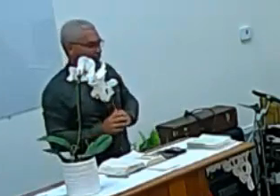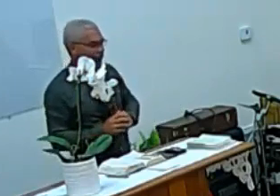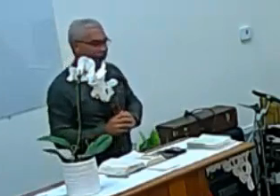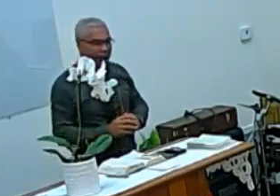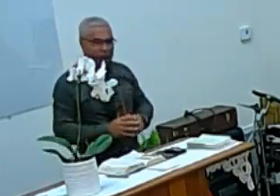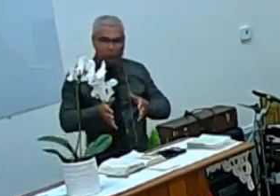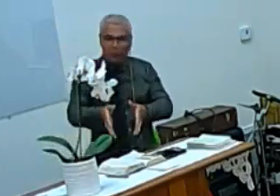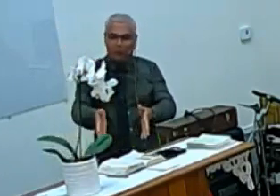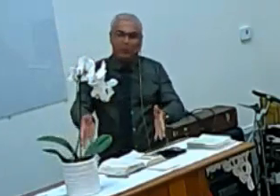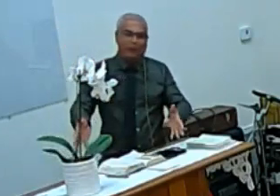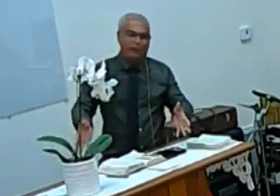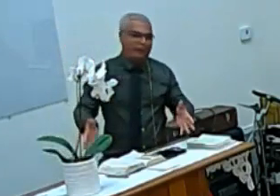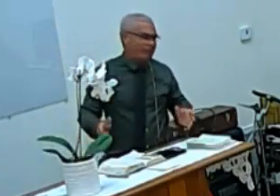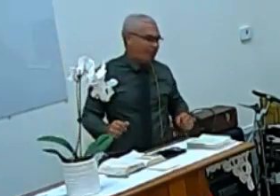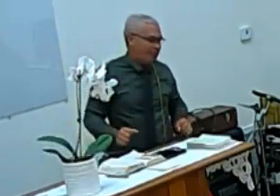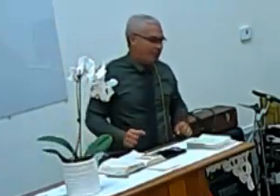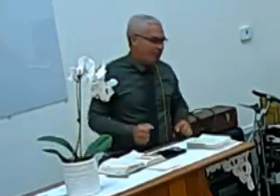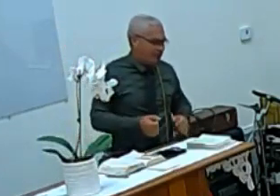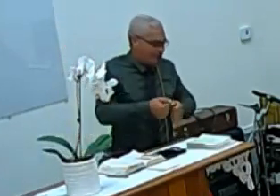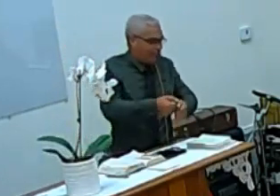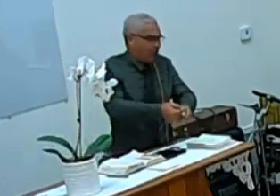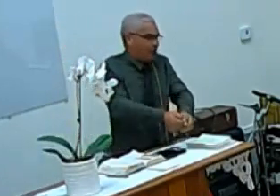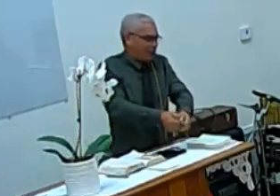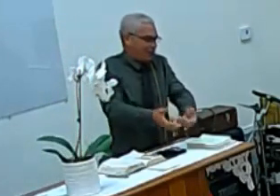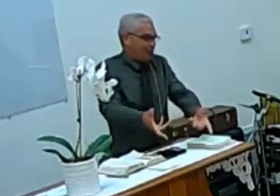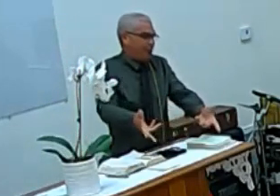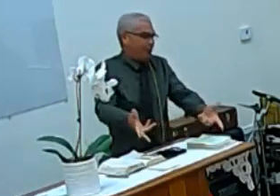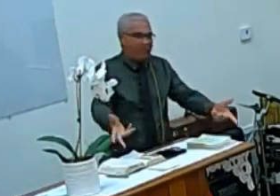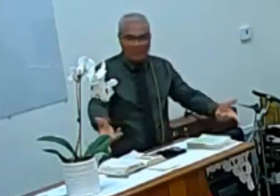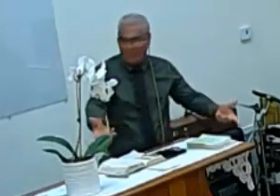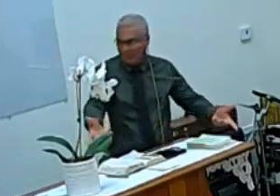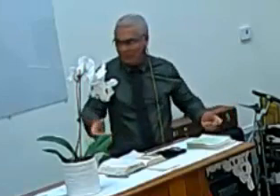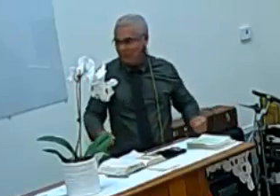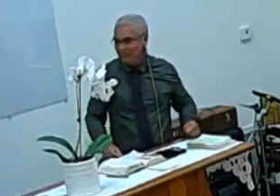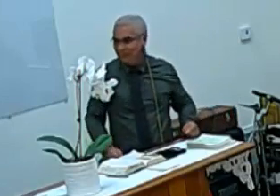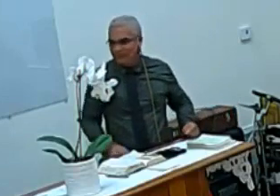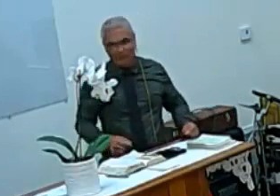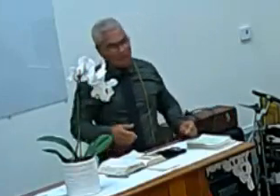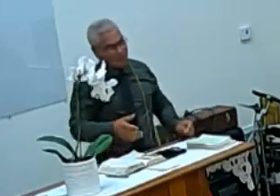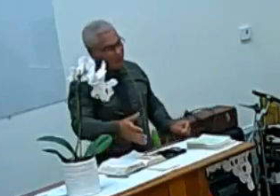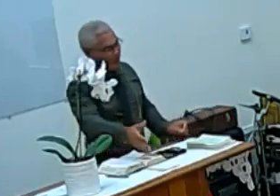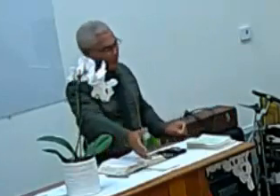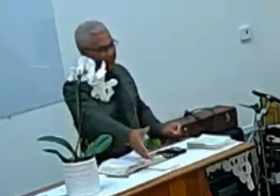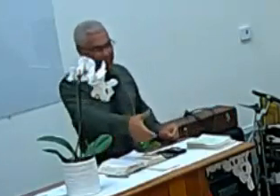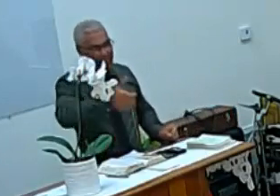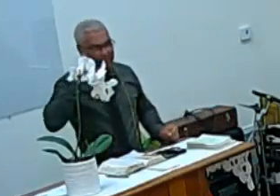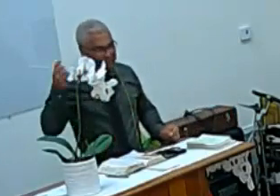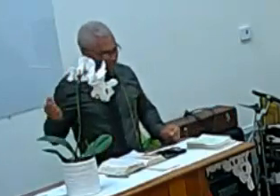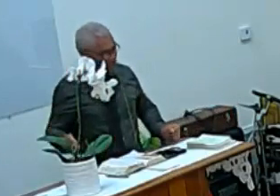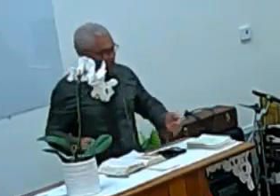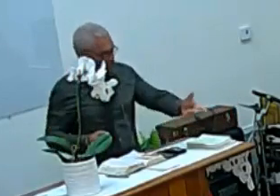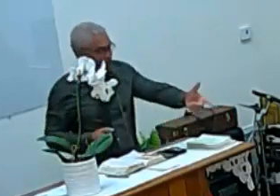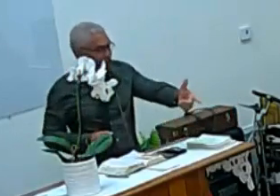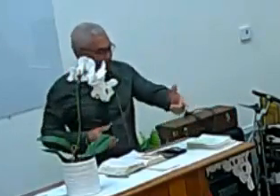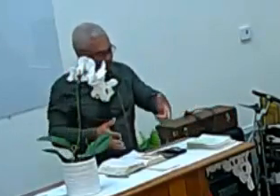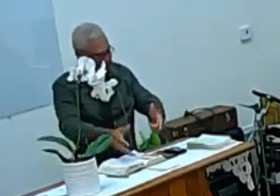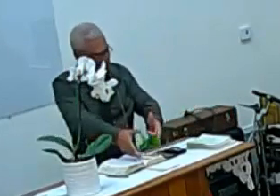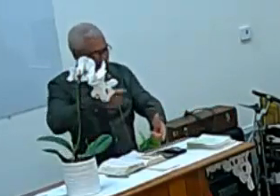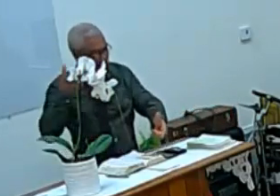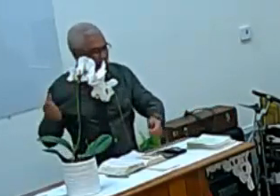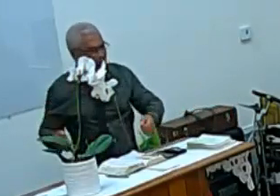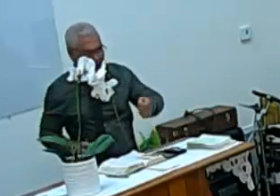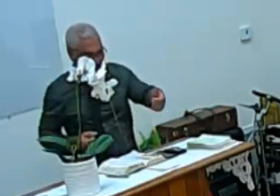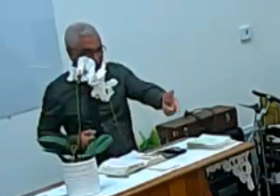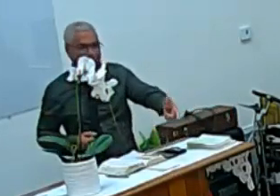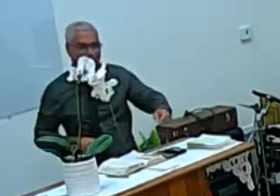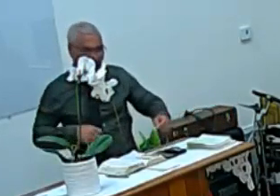And now the fourth plague is going to come upon the third part of the sun, the moon, and the stars. That's why things are worse. And the